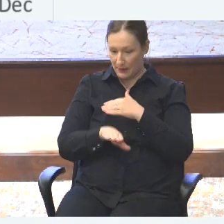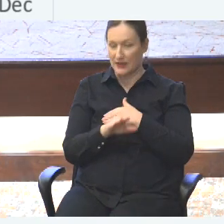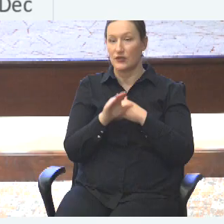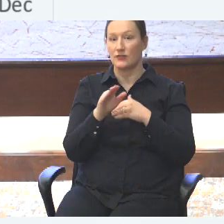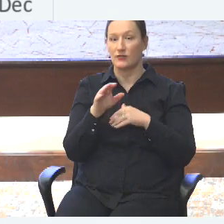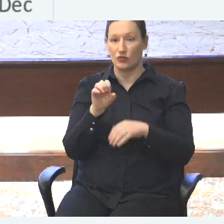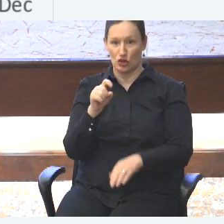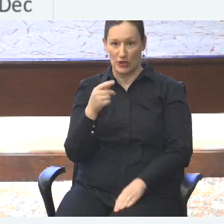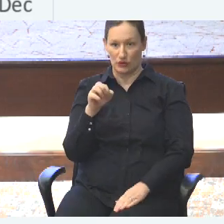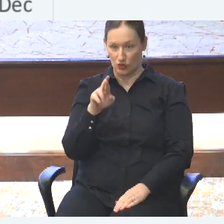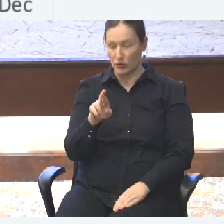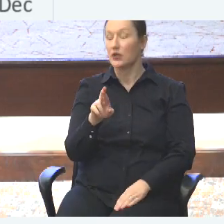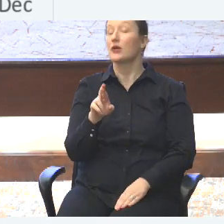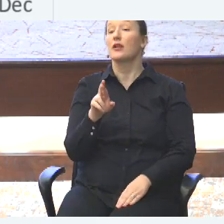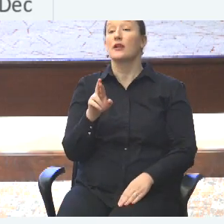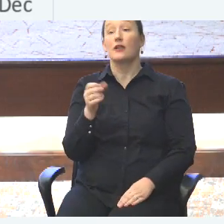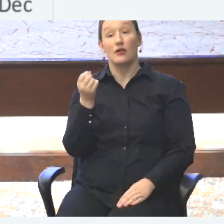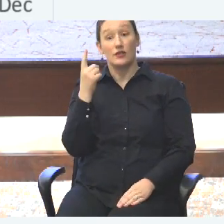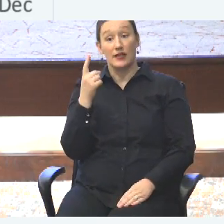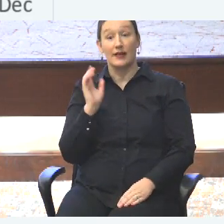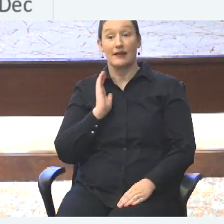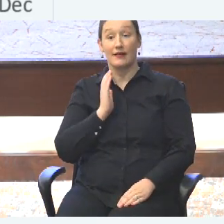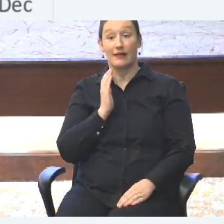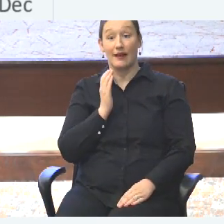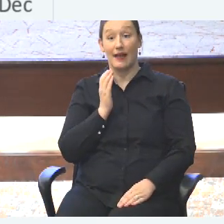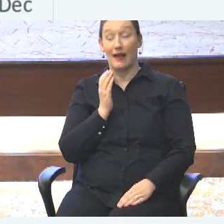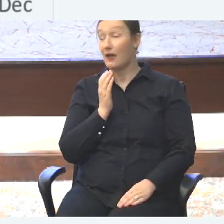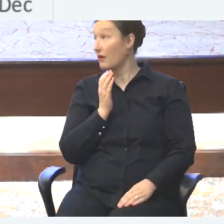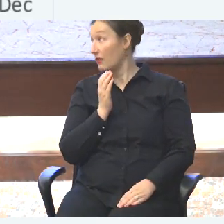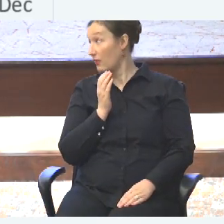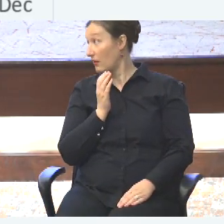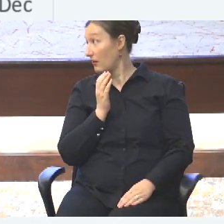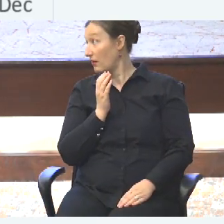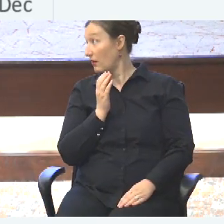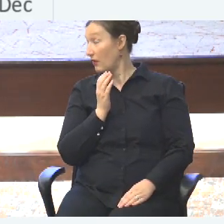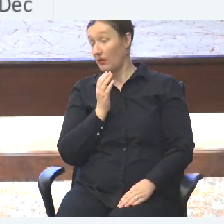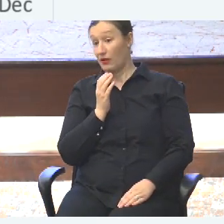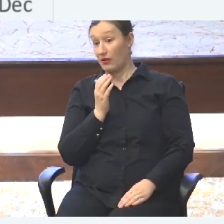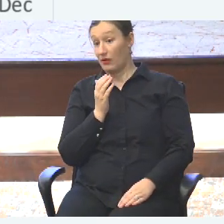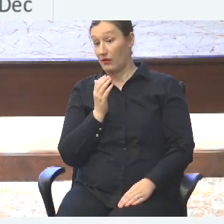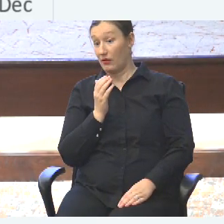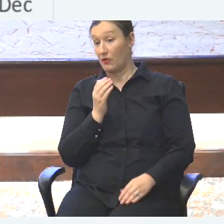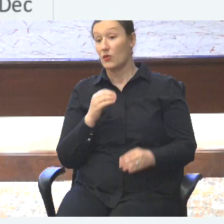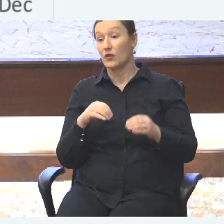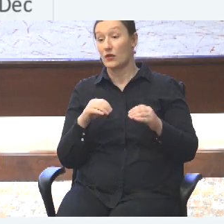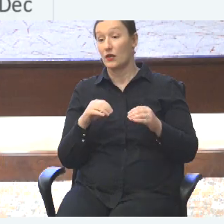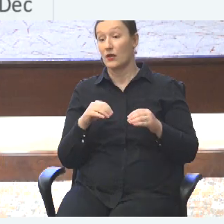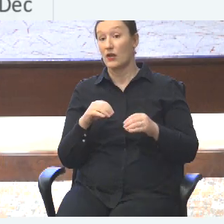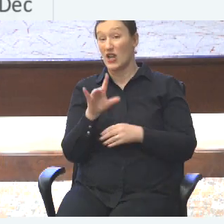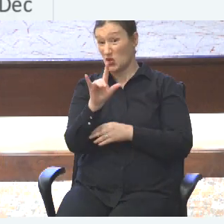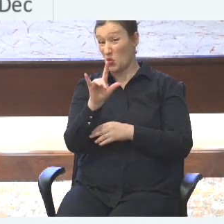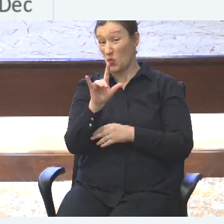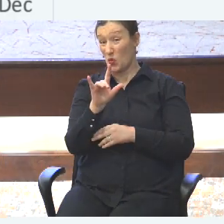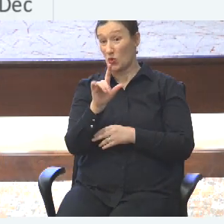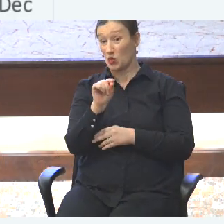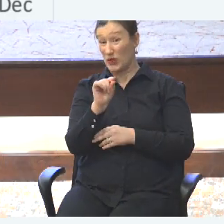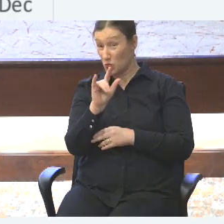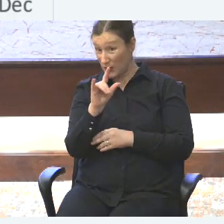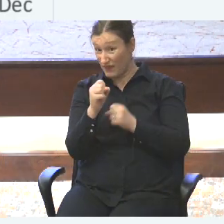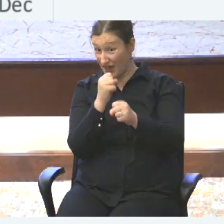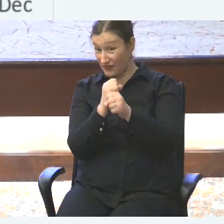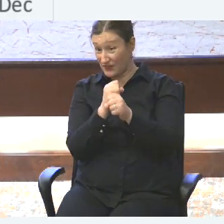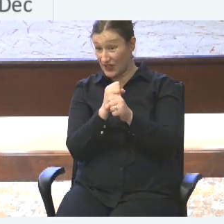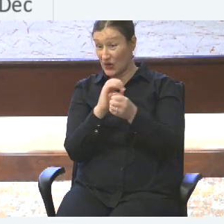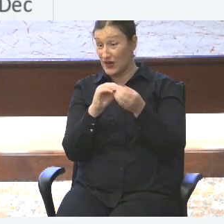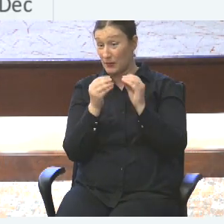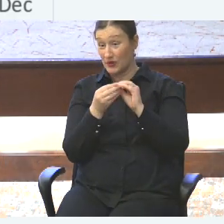7th, Pet Circle has accomplished more outcomes than animals intaken. And I will say, I don't have 2025 data on here, but we have